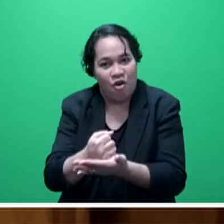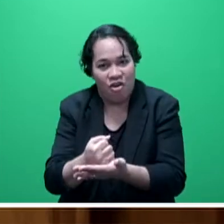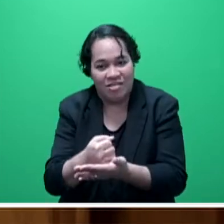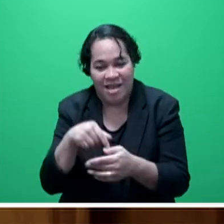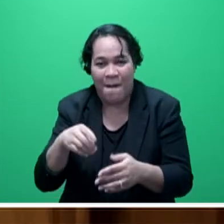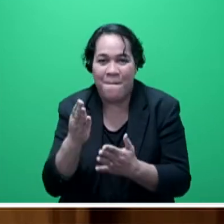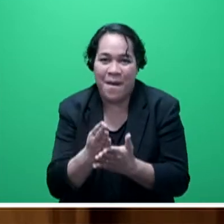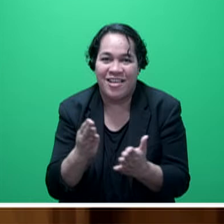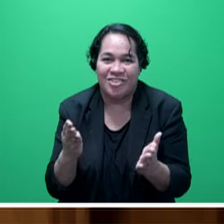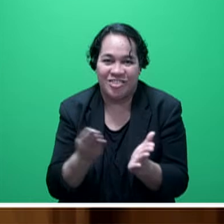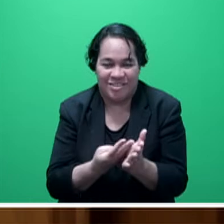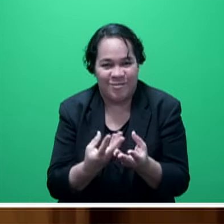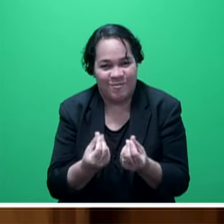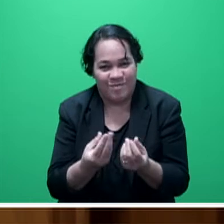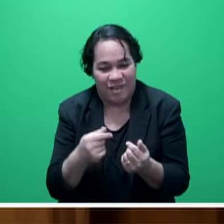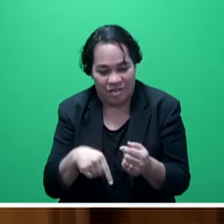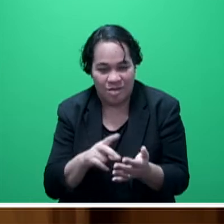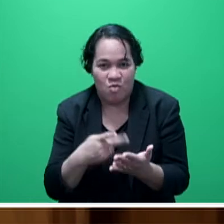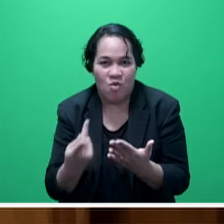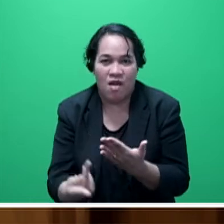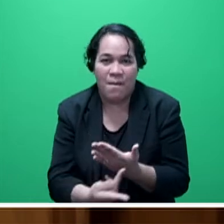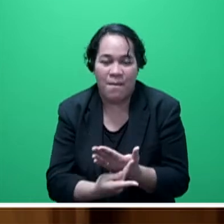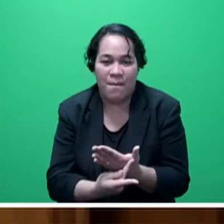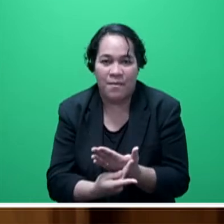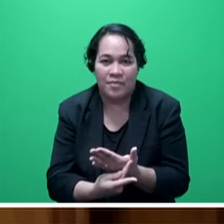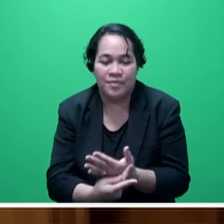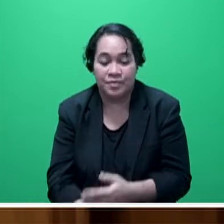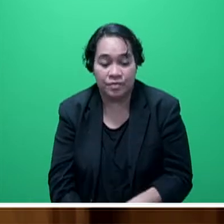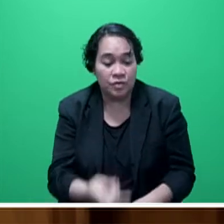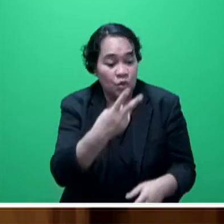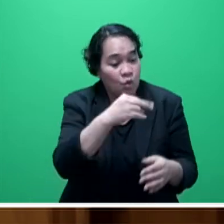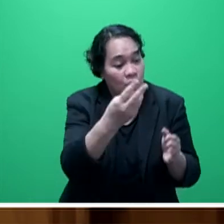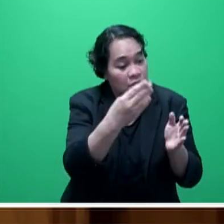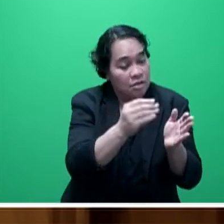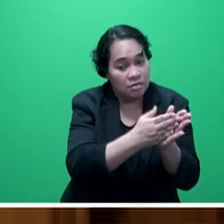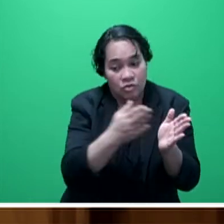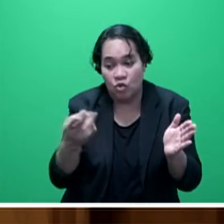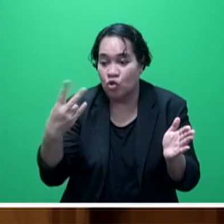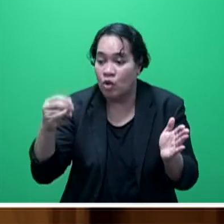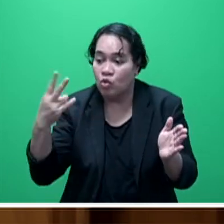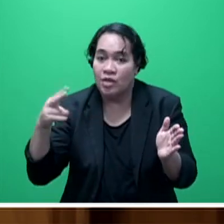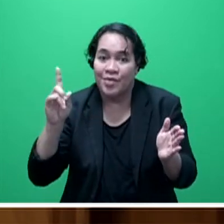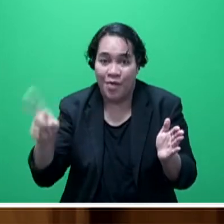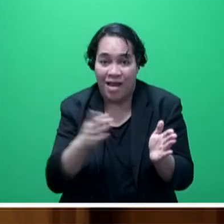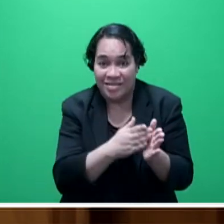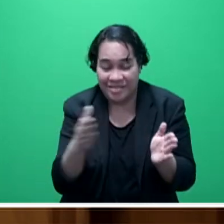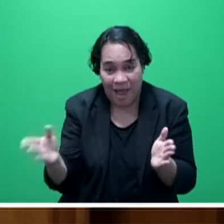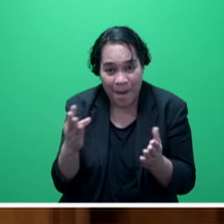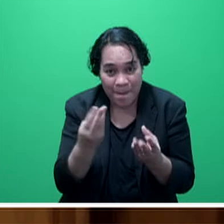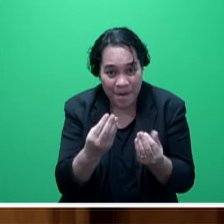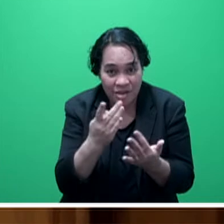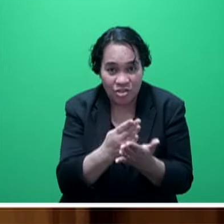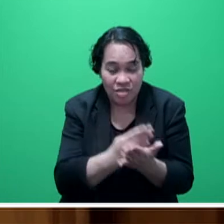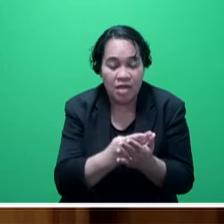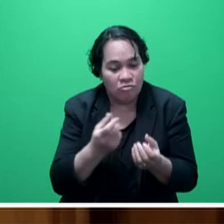program. Honorable Speaker, the 2021 fiscal envelope for fisheries also provides